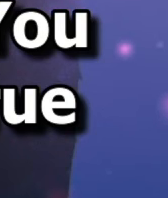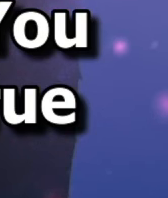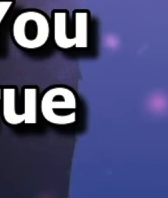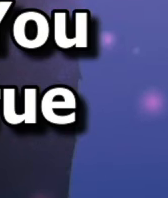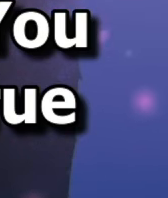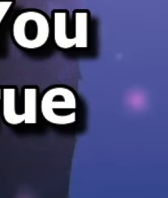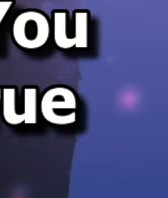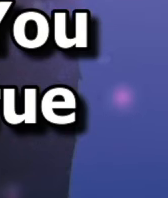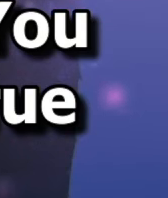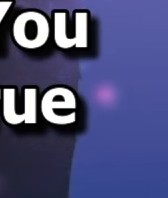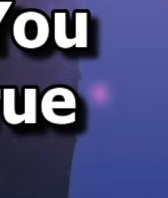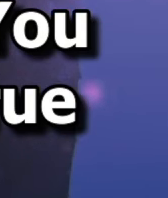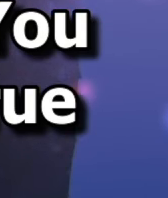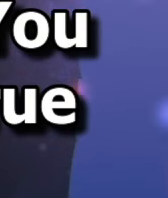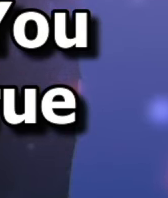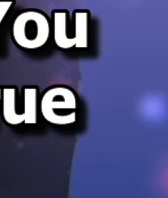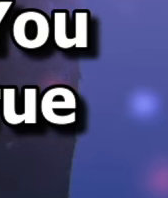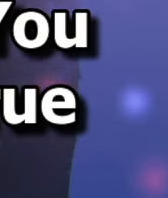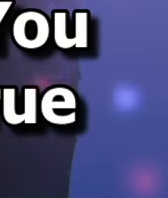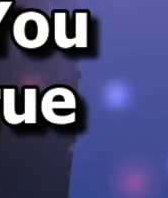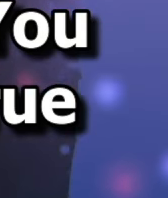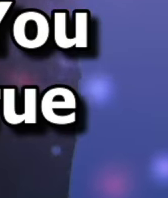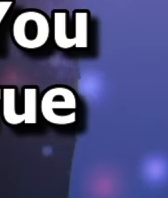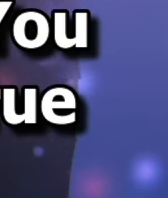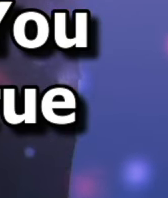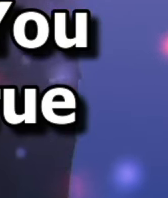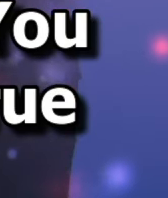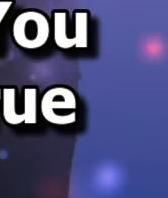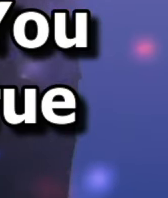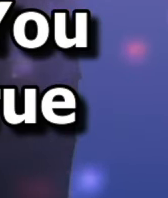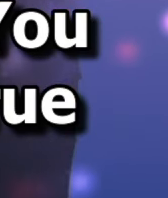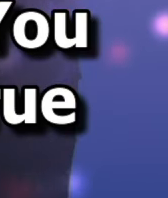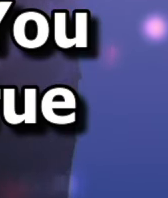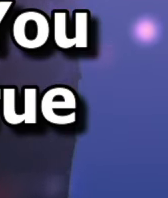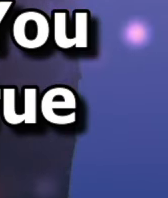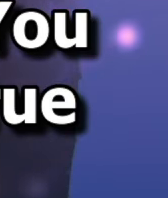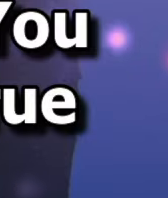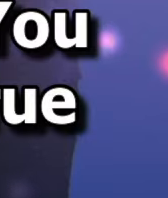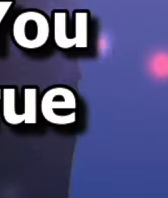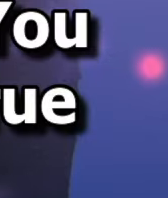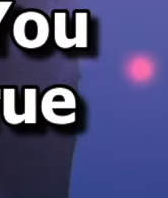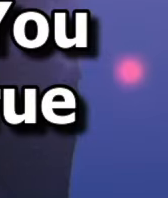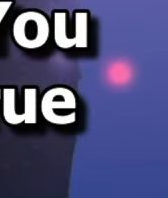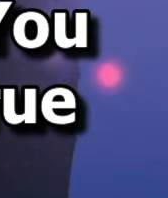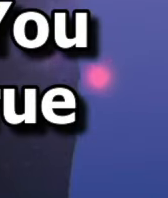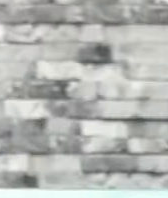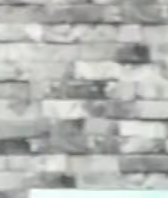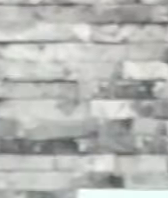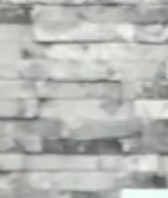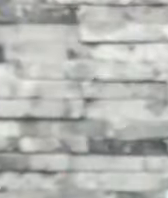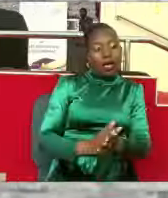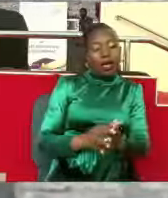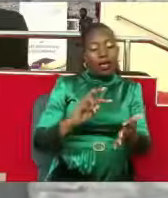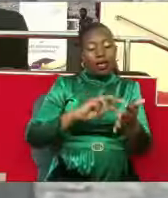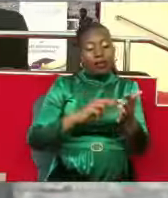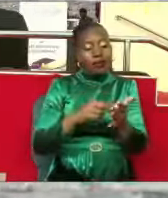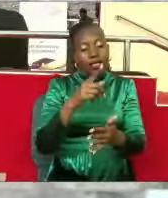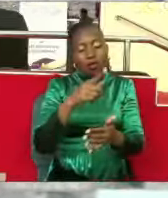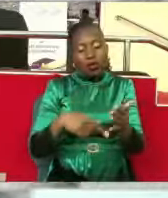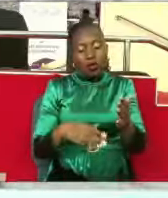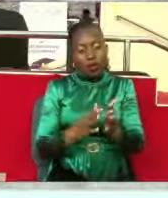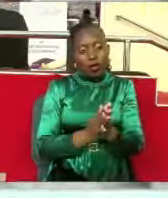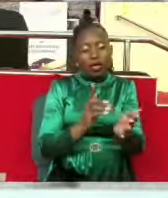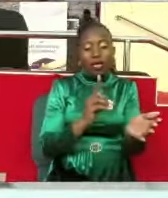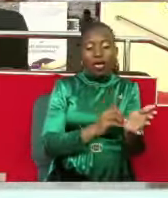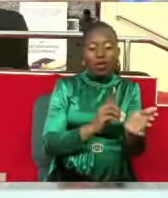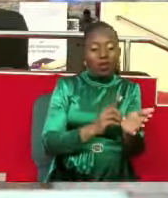because your word is true. I will sing. In other words, what I'm saying, the doctors have said I have cancer,